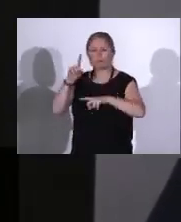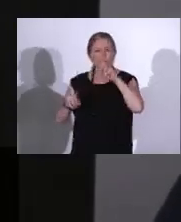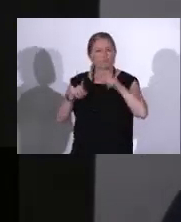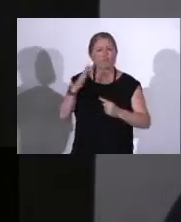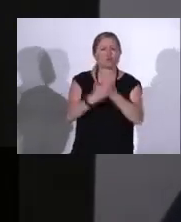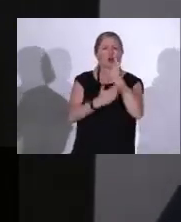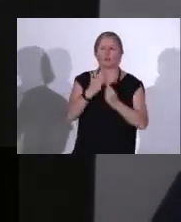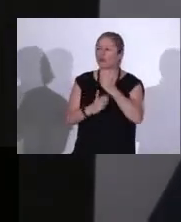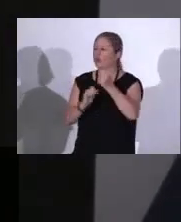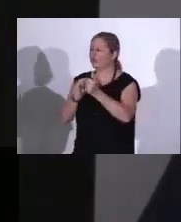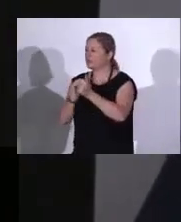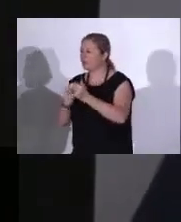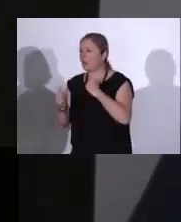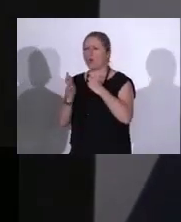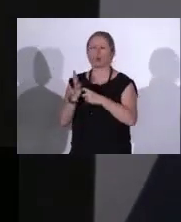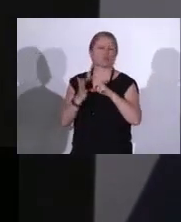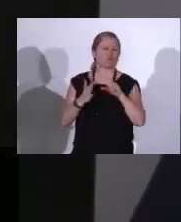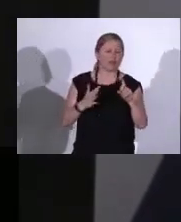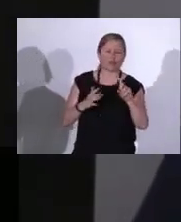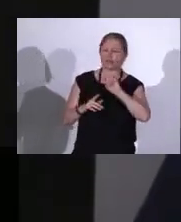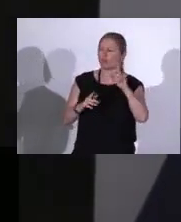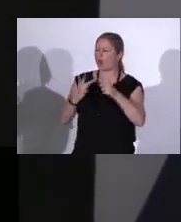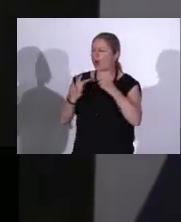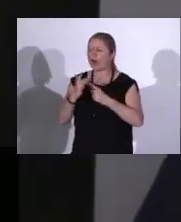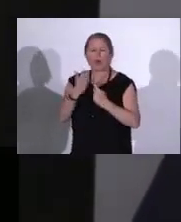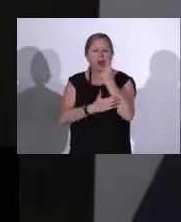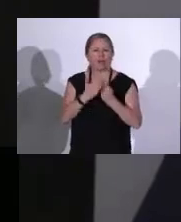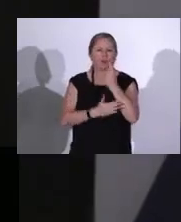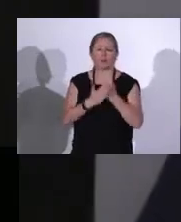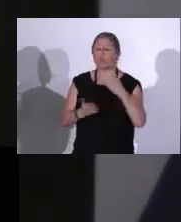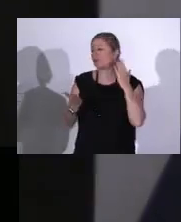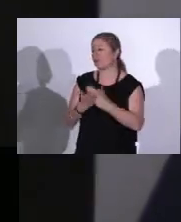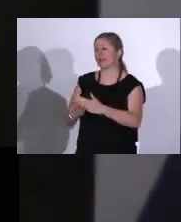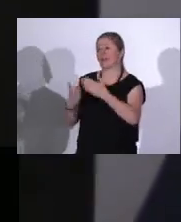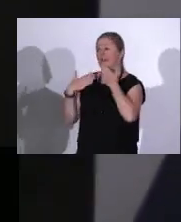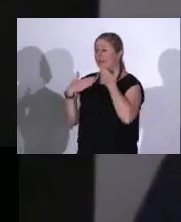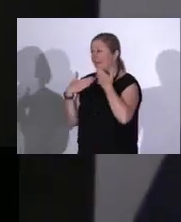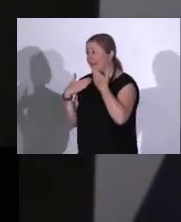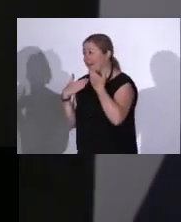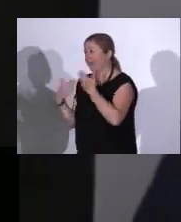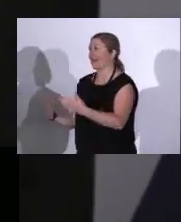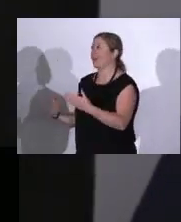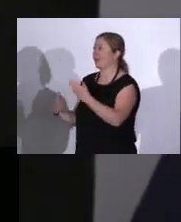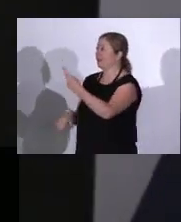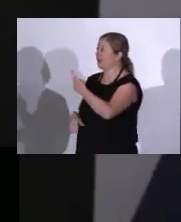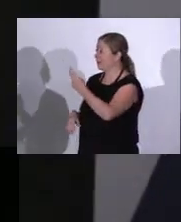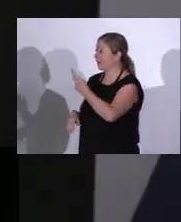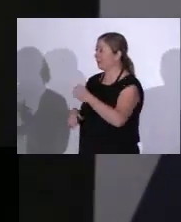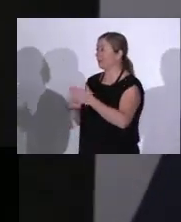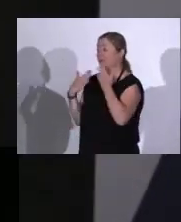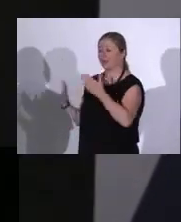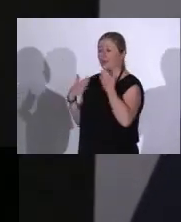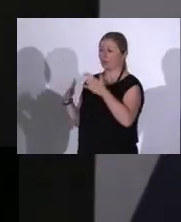or recreation, anywhere in that community. So one gigantic thank you for Amelia Matlock and Emily Higgins. Thank